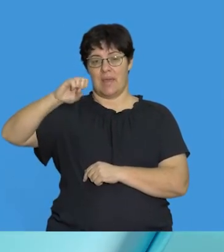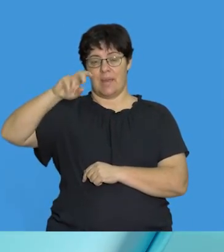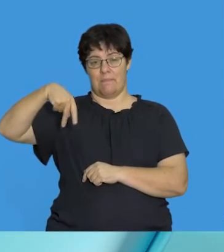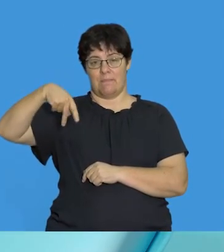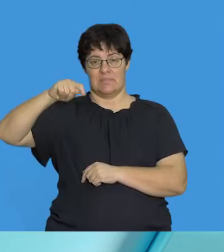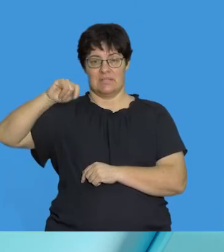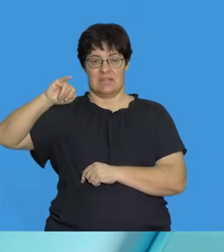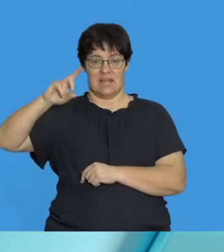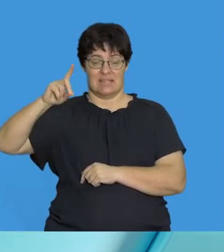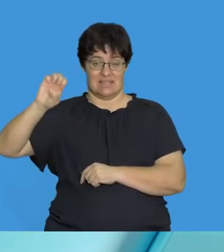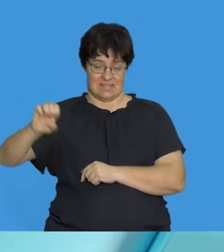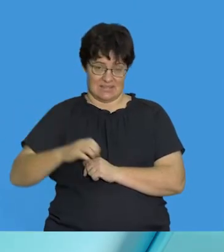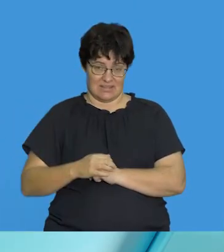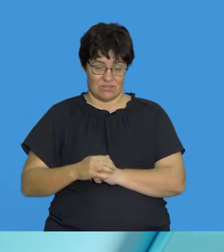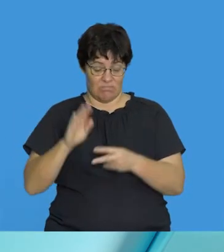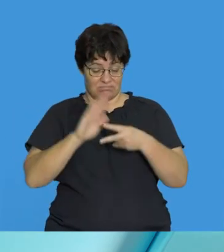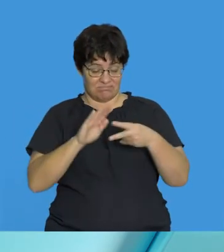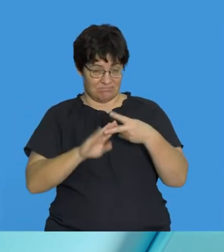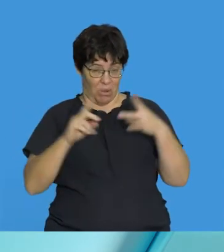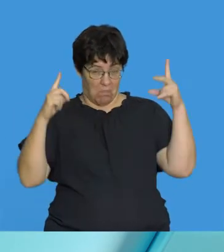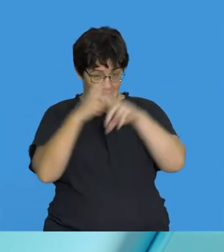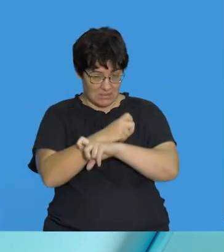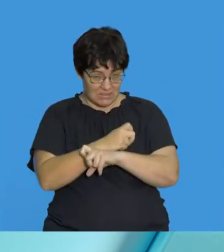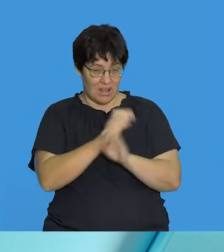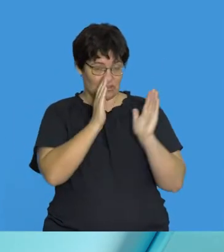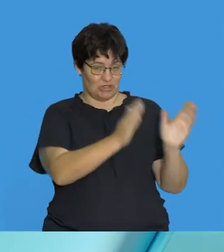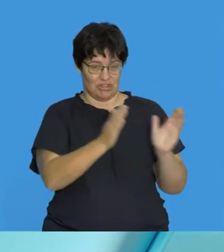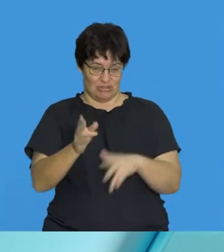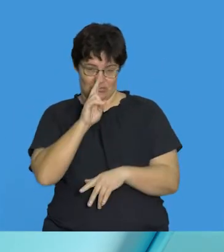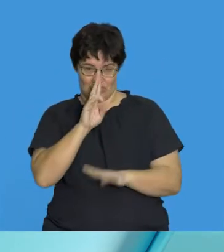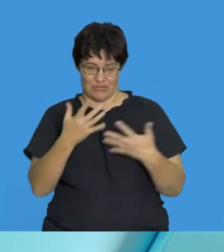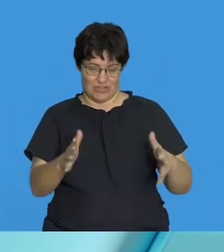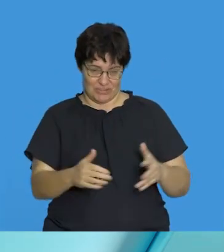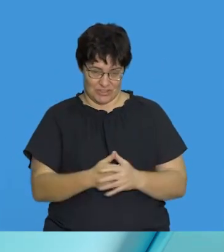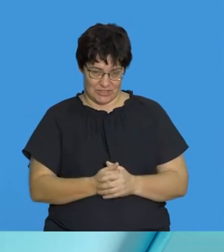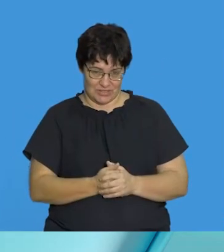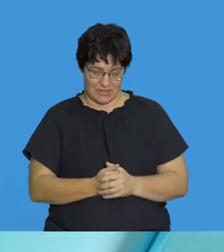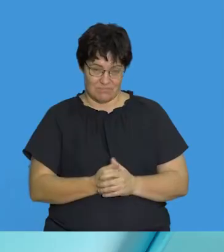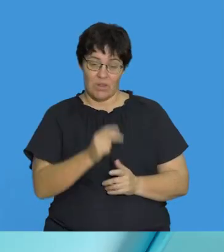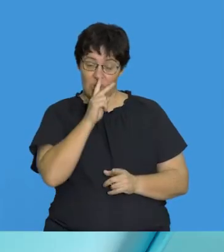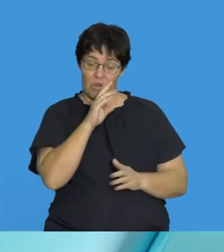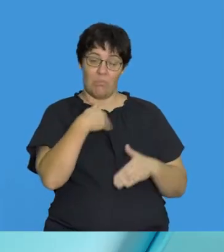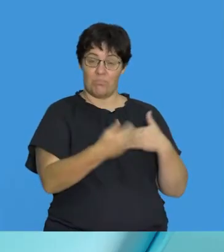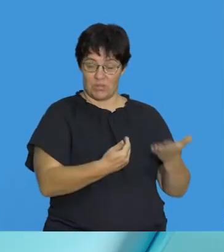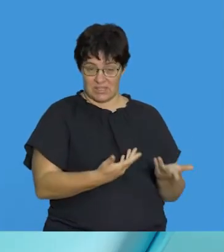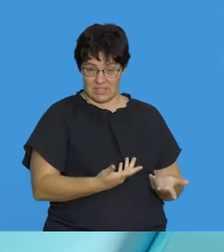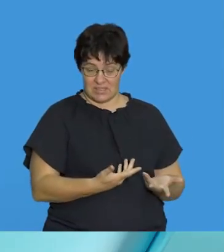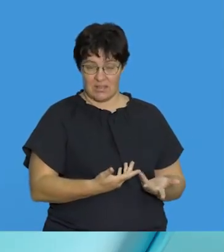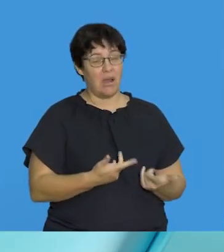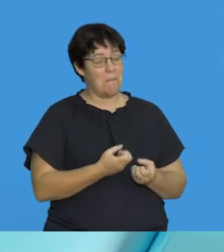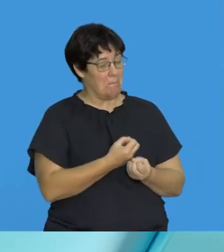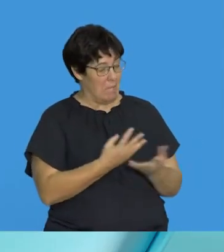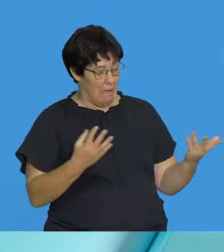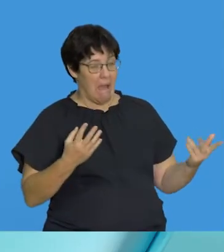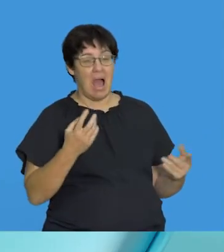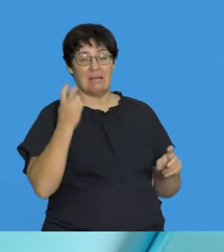And essentially, we've looked at a complex process in 2 stages. Guys, you've done well. We've looked at a